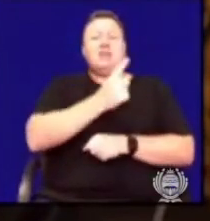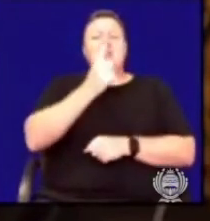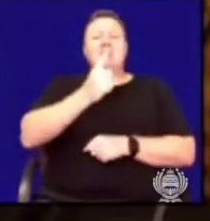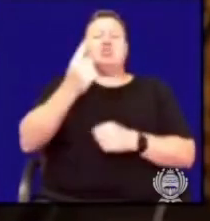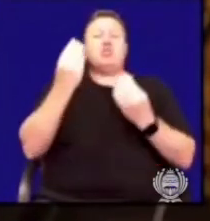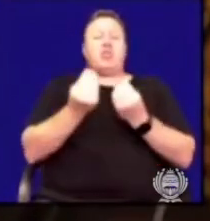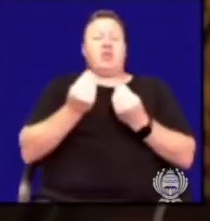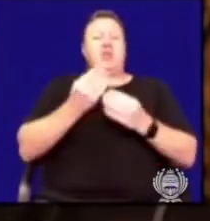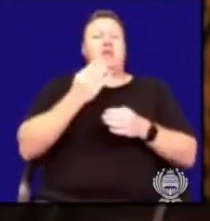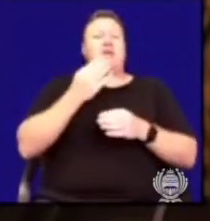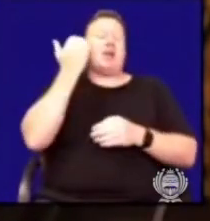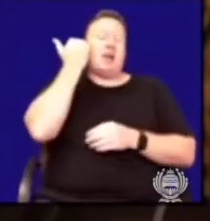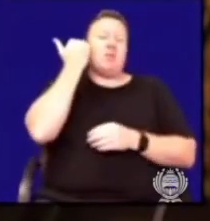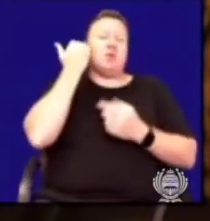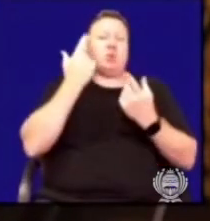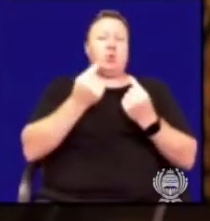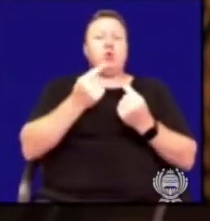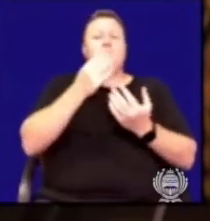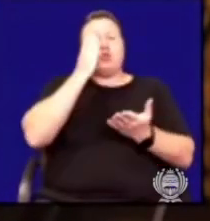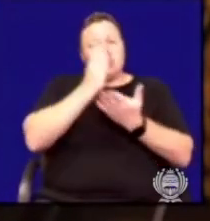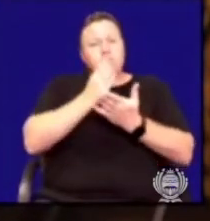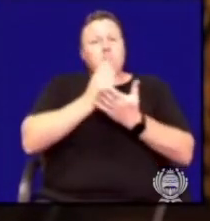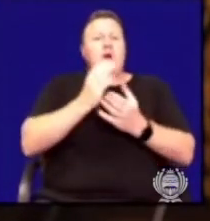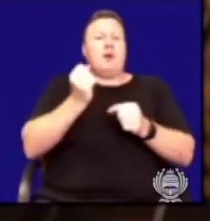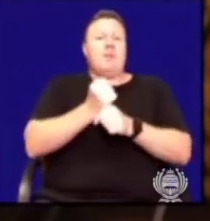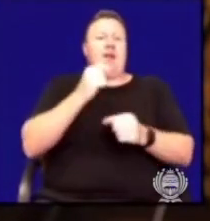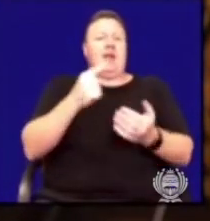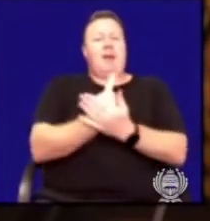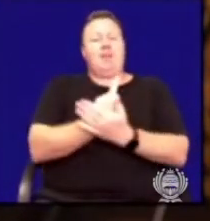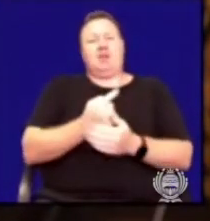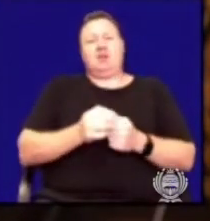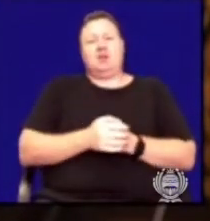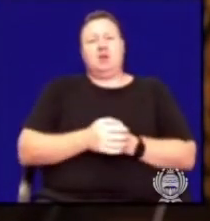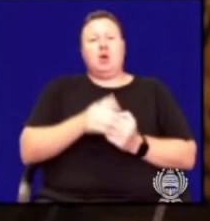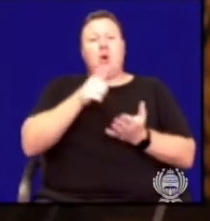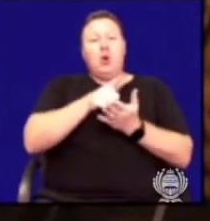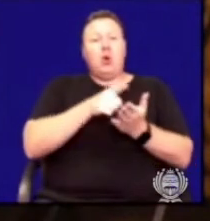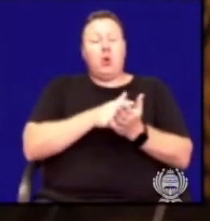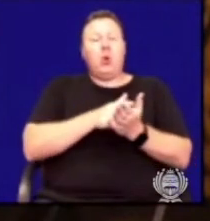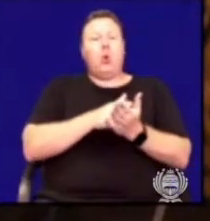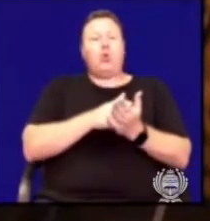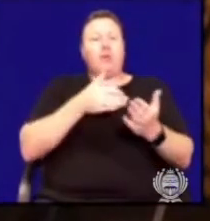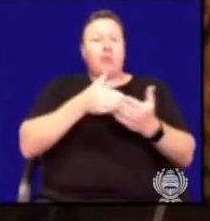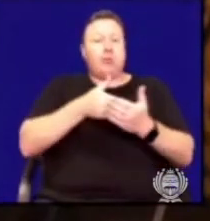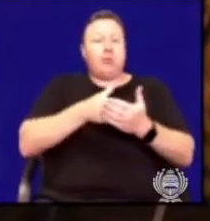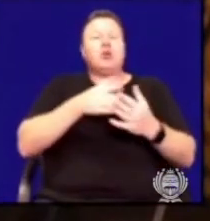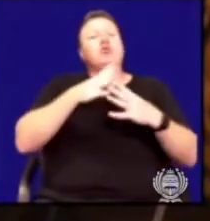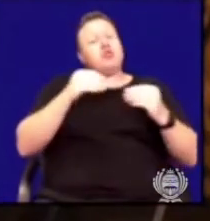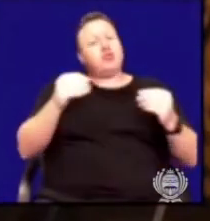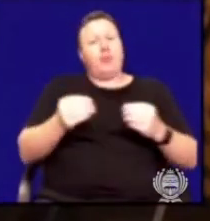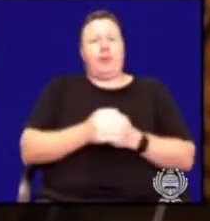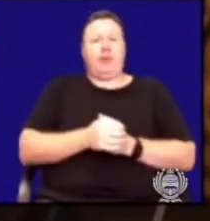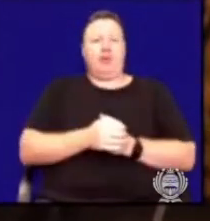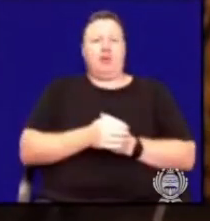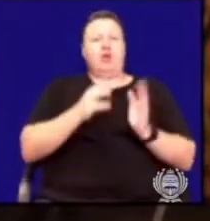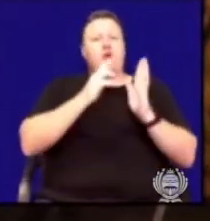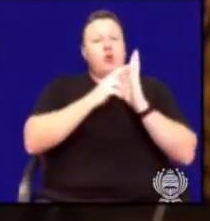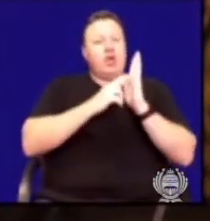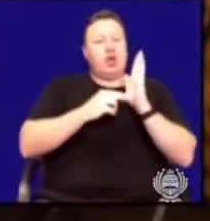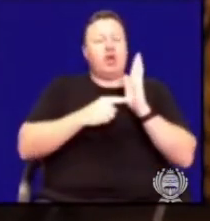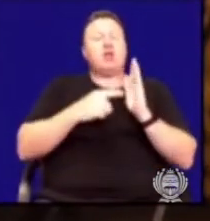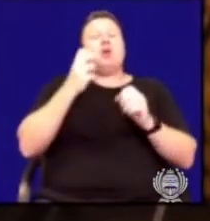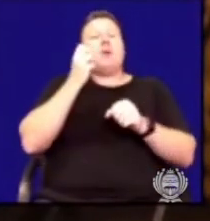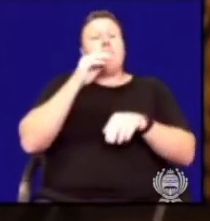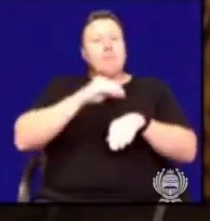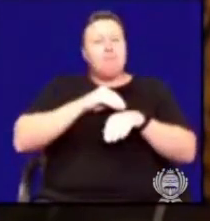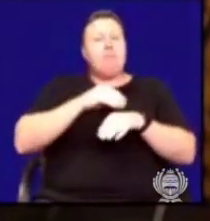to ensure that this happens. If there's a law that prohibits it, then repeal it. If there is a regulation that seeks to make it more